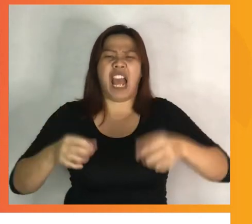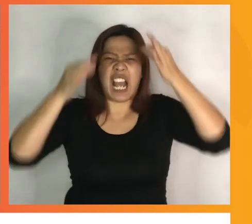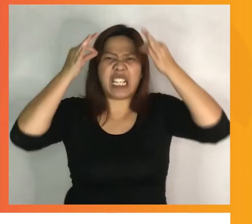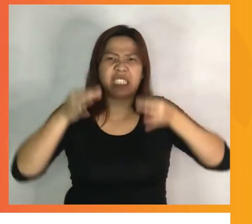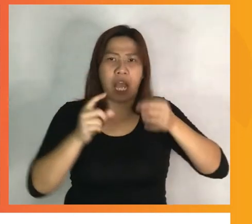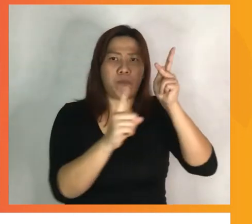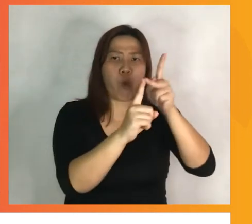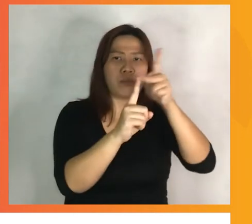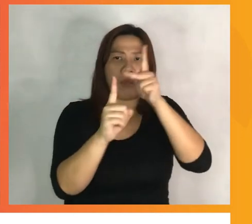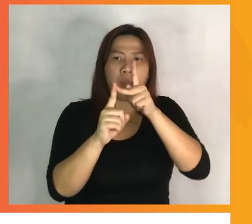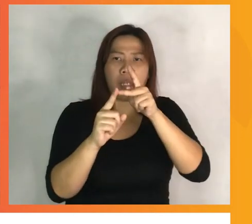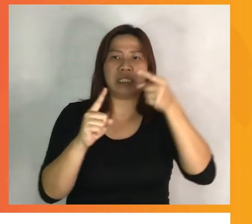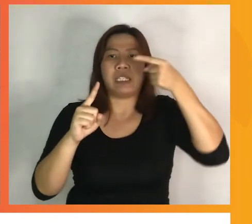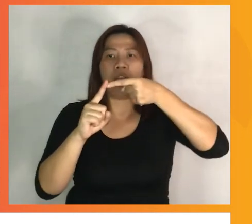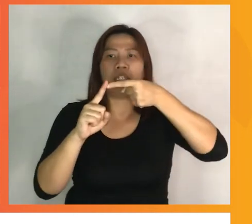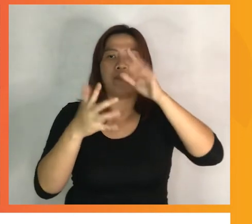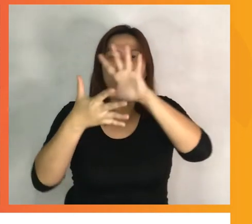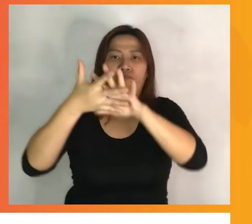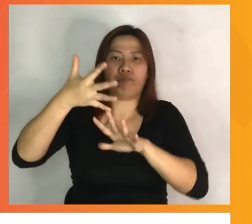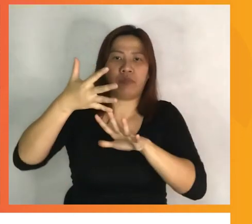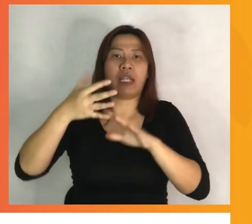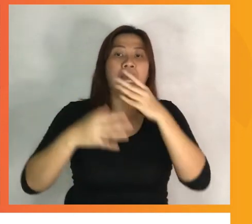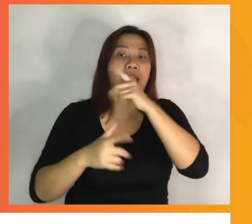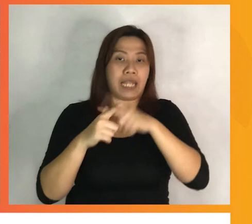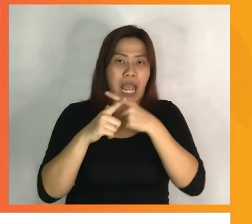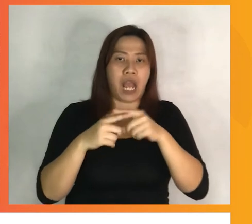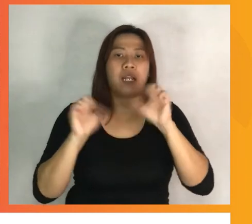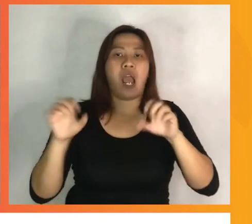allocate scores to a target grid.